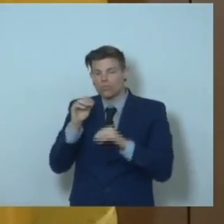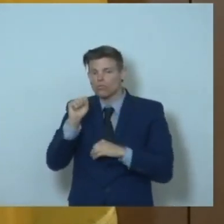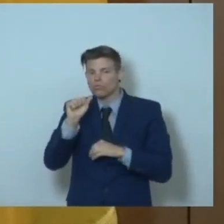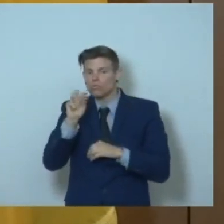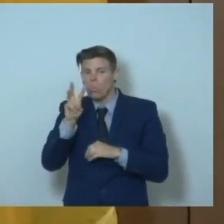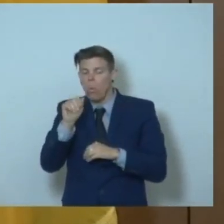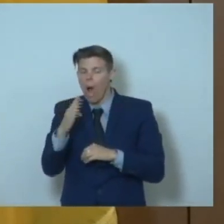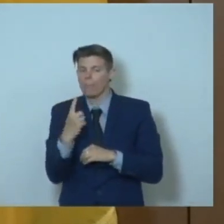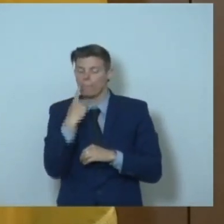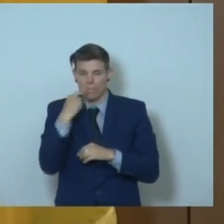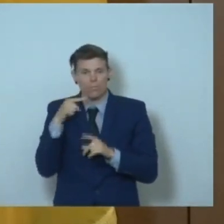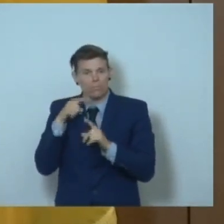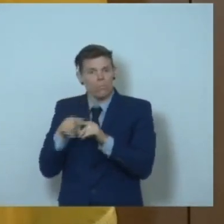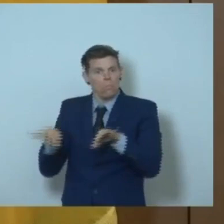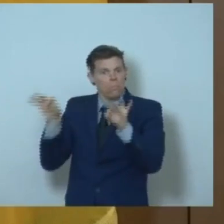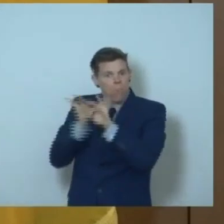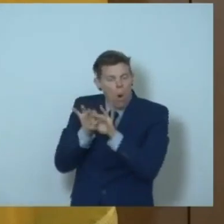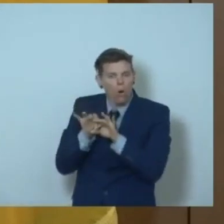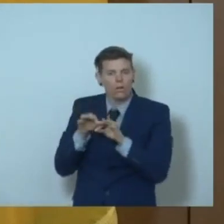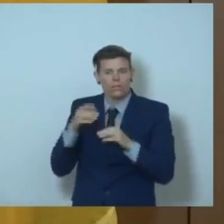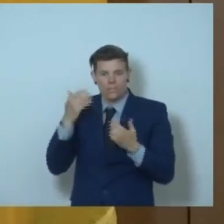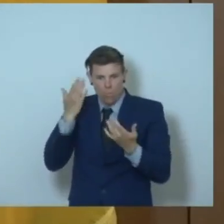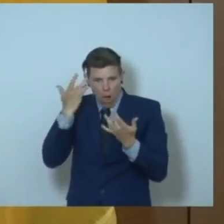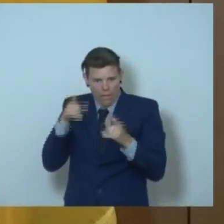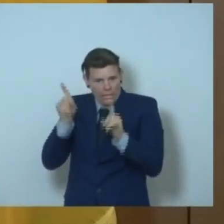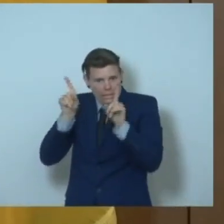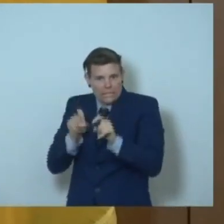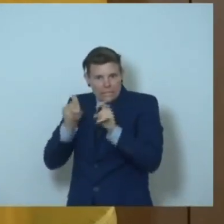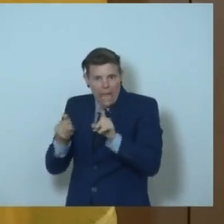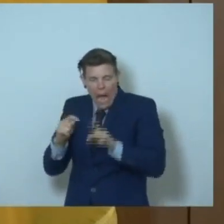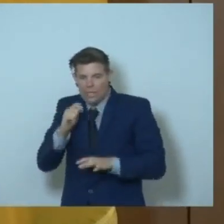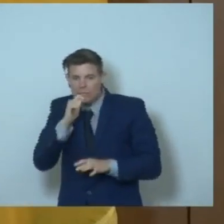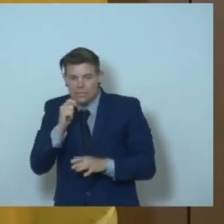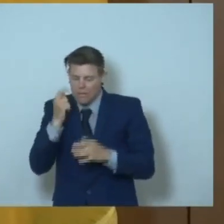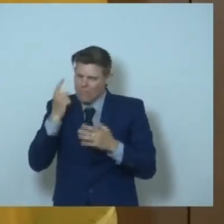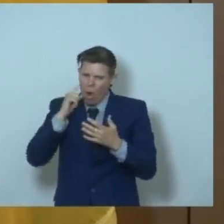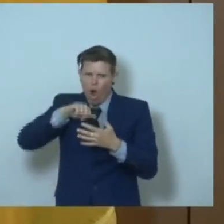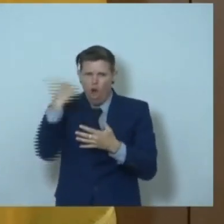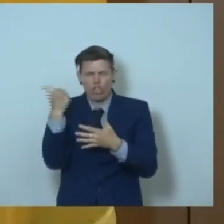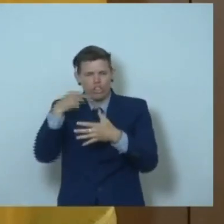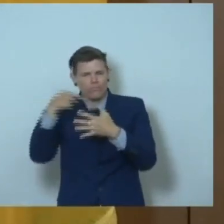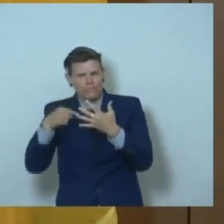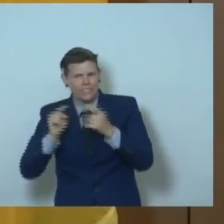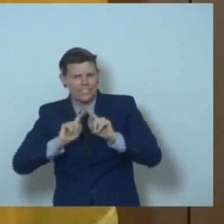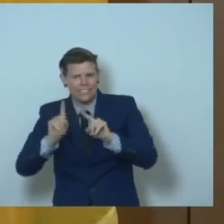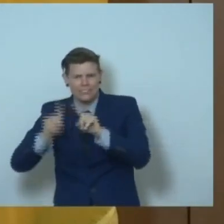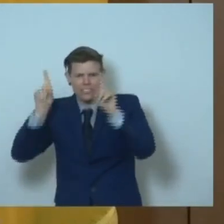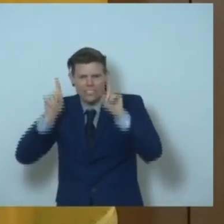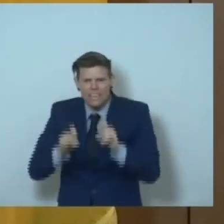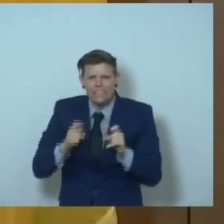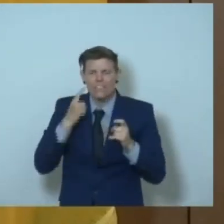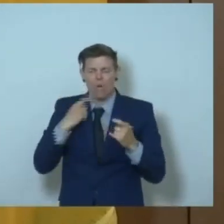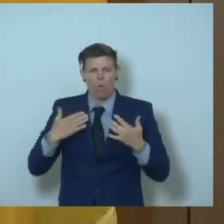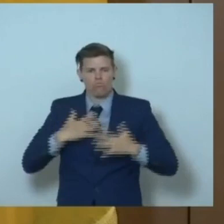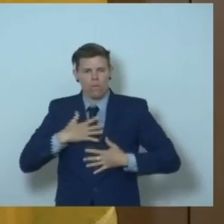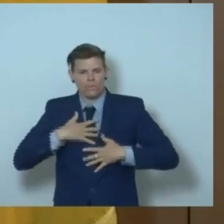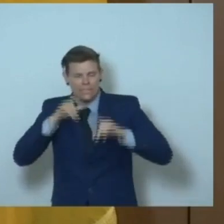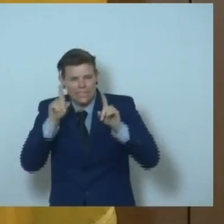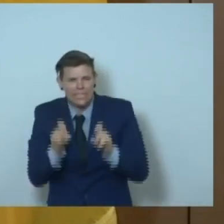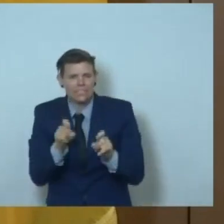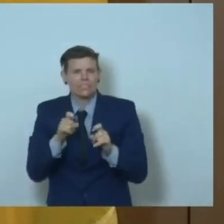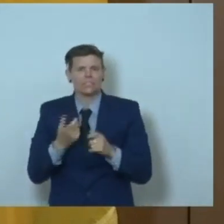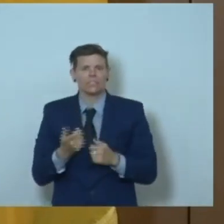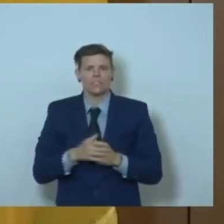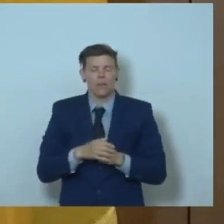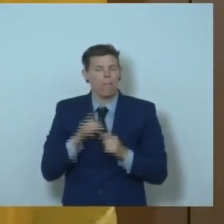of collecting a sample from an individual for any number of tests or respiratory tests outside of COVID